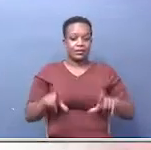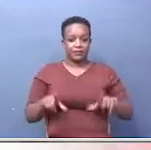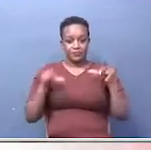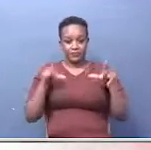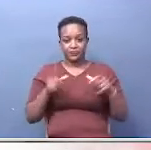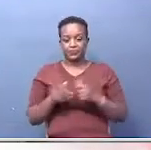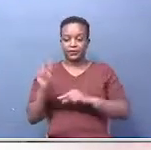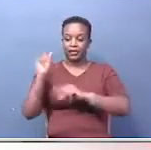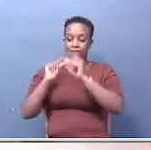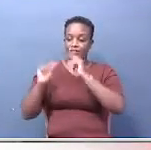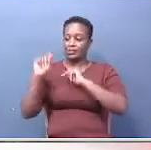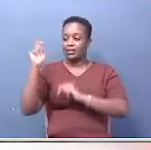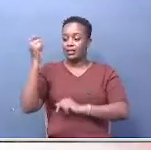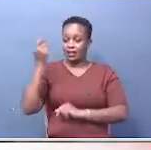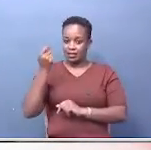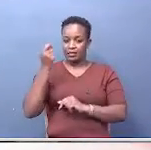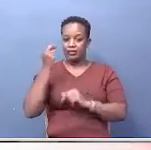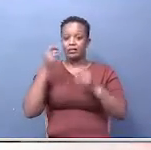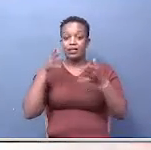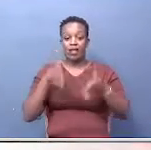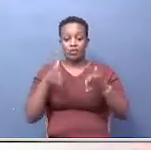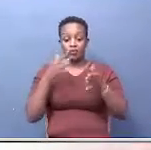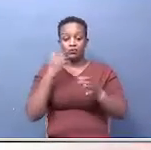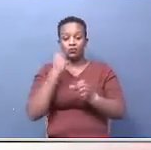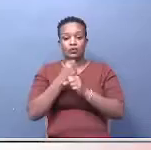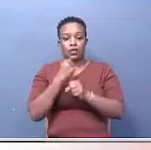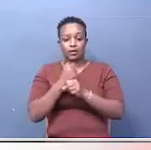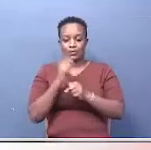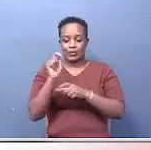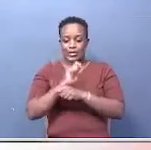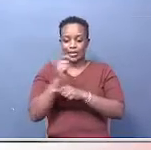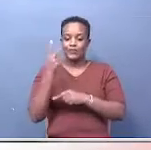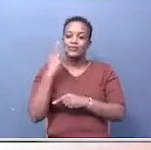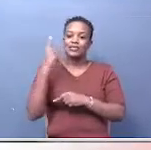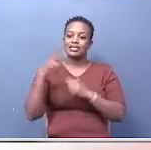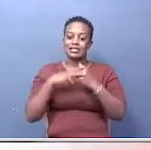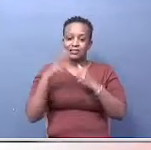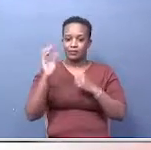Generation Kenya is currently running a cohort of 270 students in their